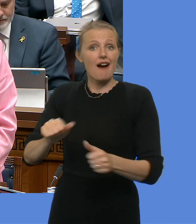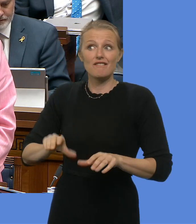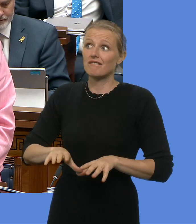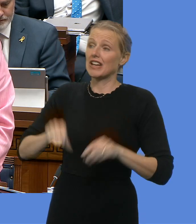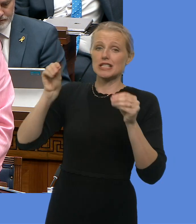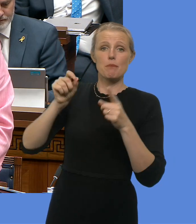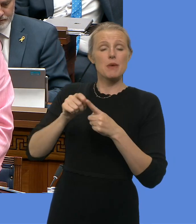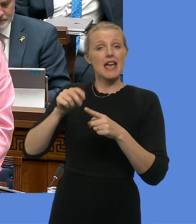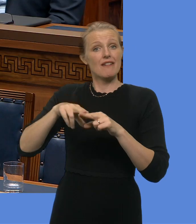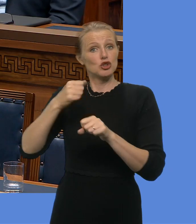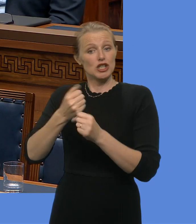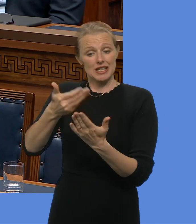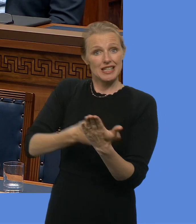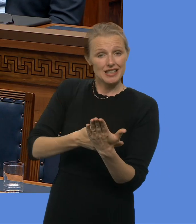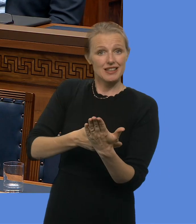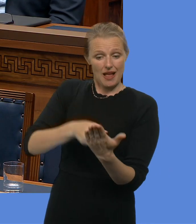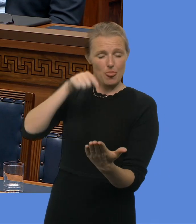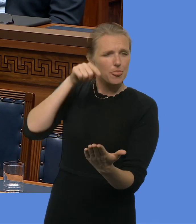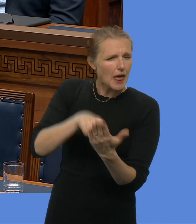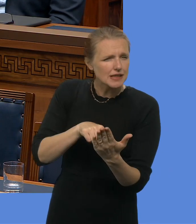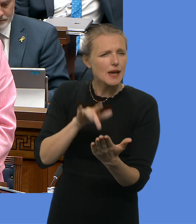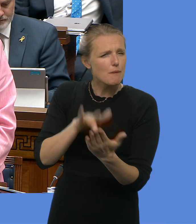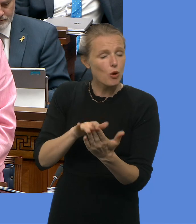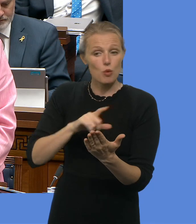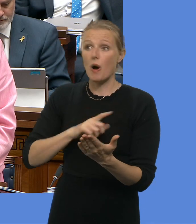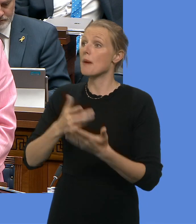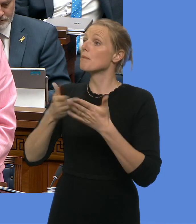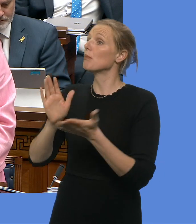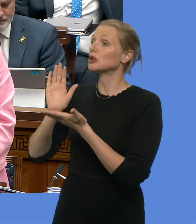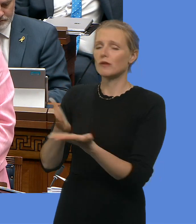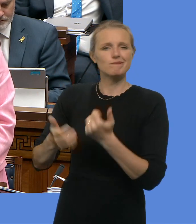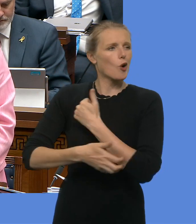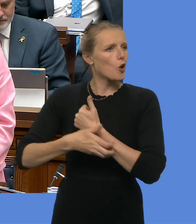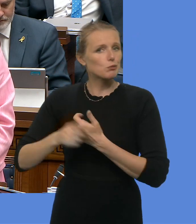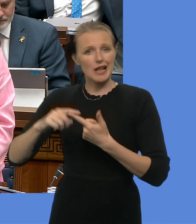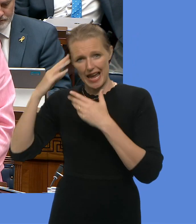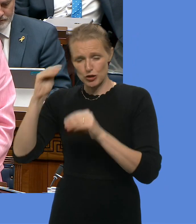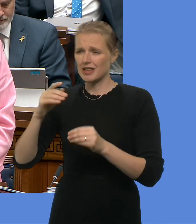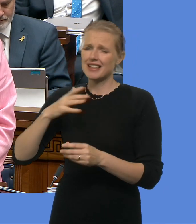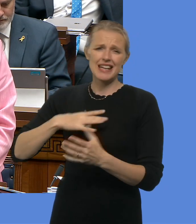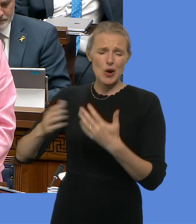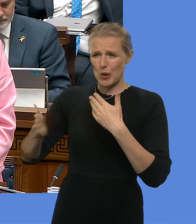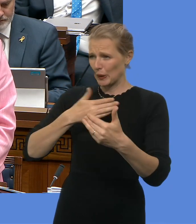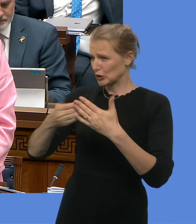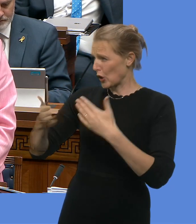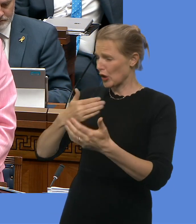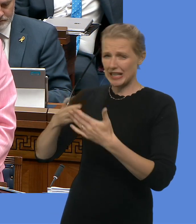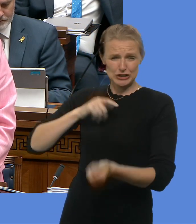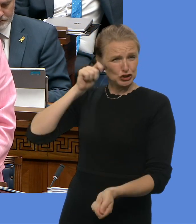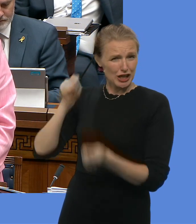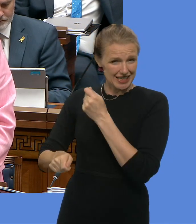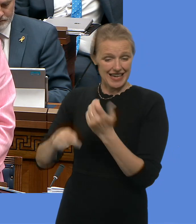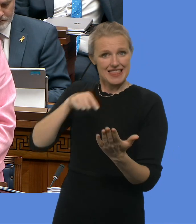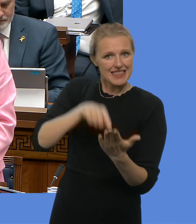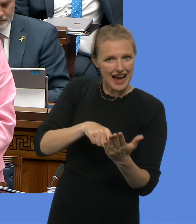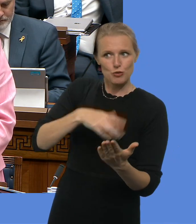need to reform and transform our public services and will set out our collective priorities for this mandate. We are keen to